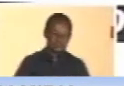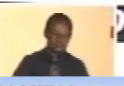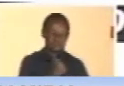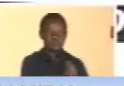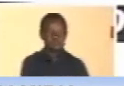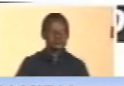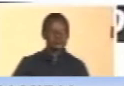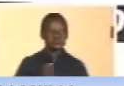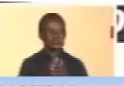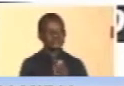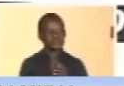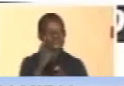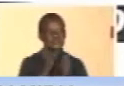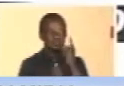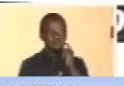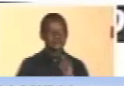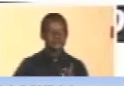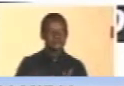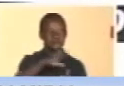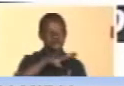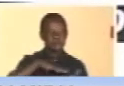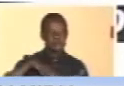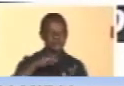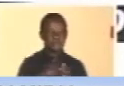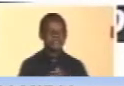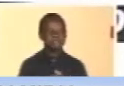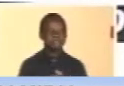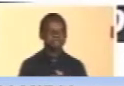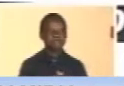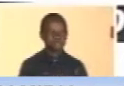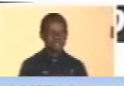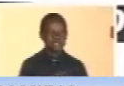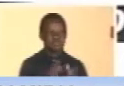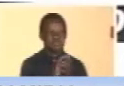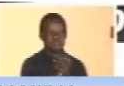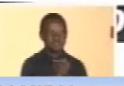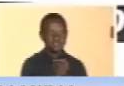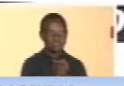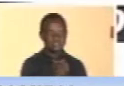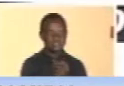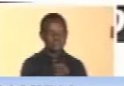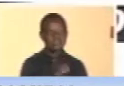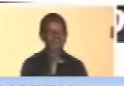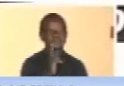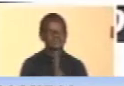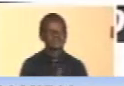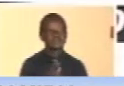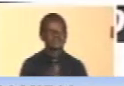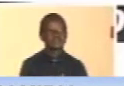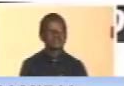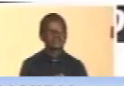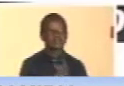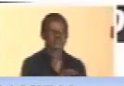heartfelt condolences to the bereaved families and friends of the deceased. By way